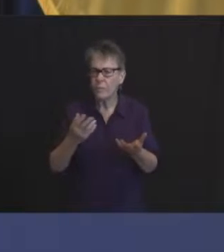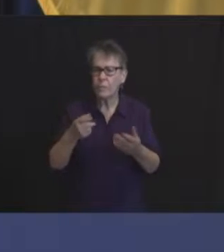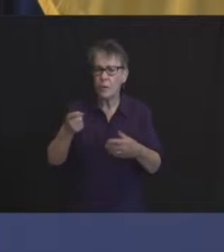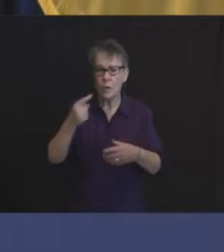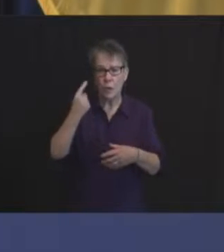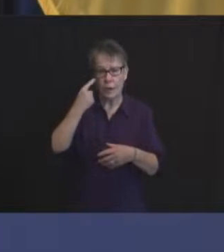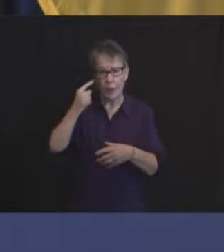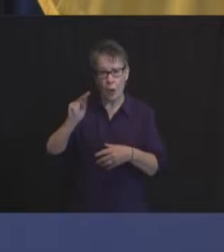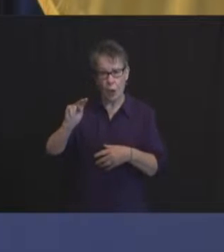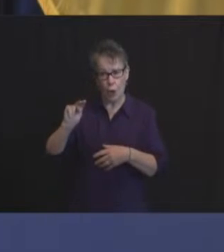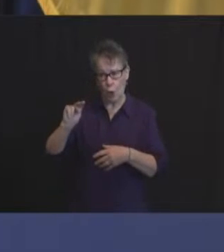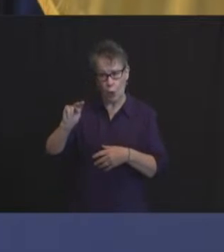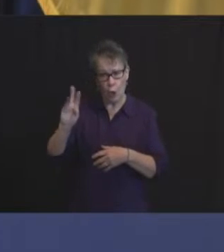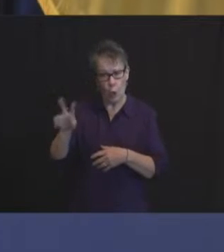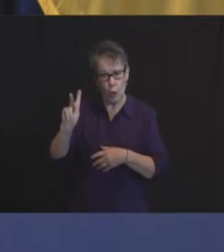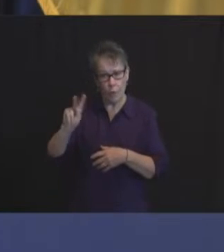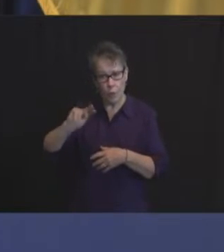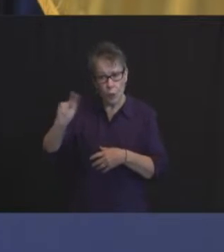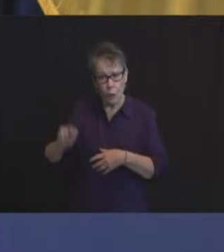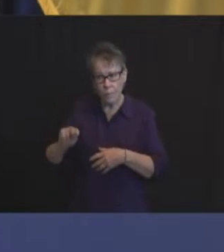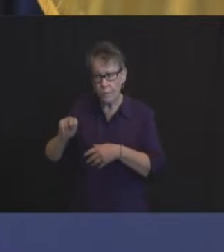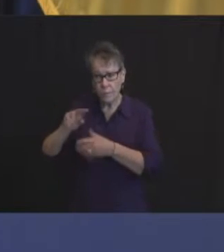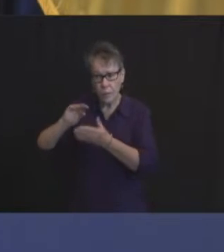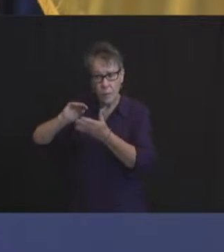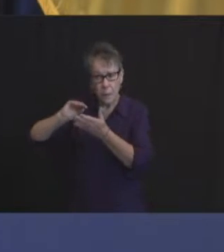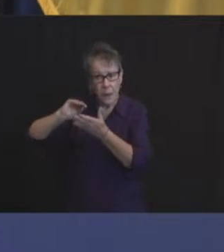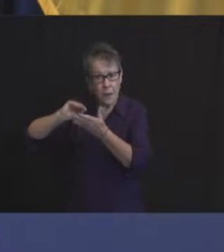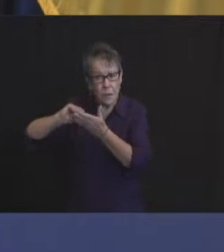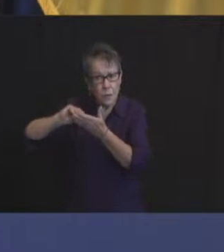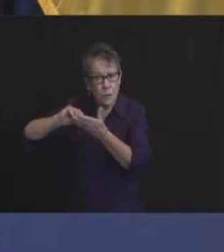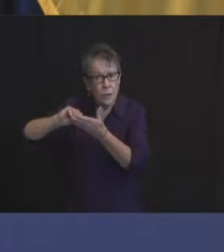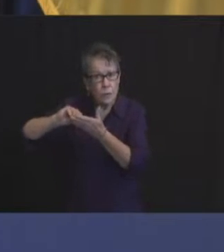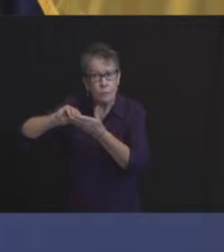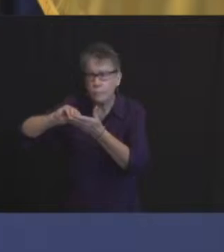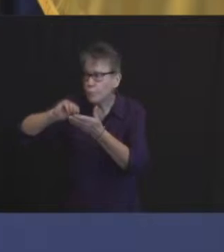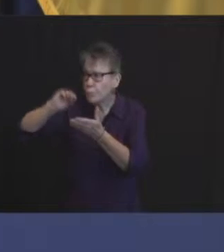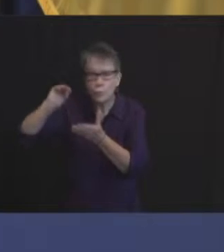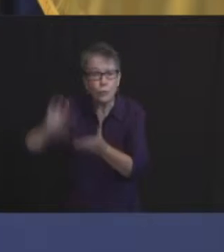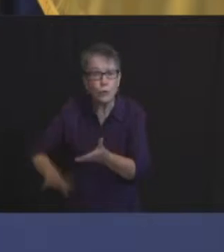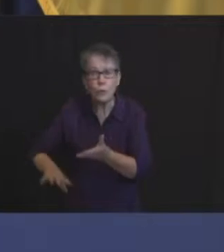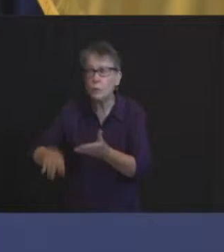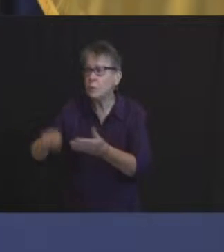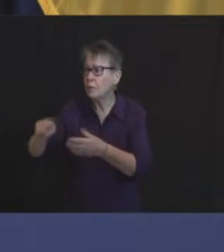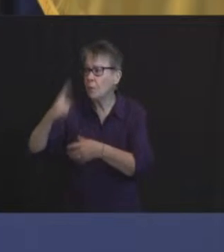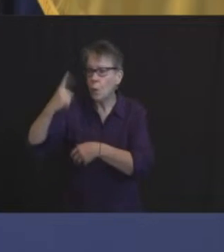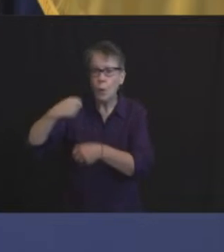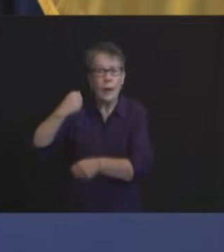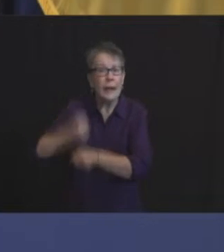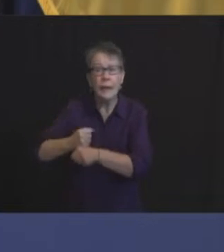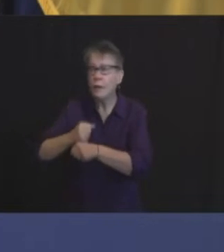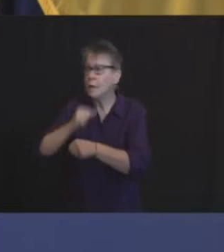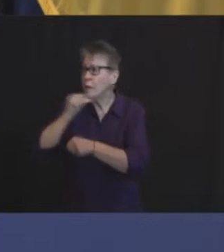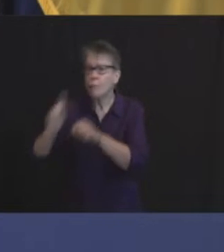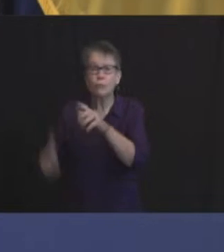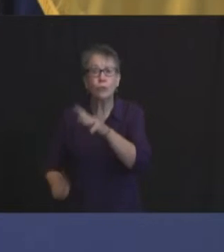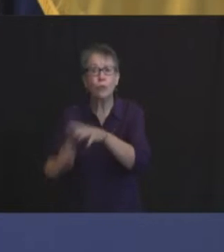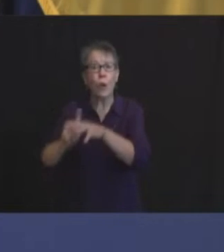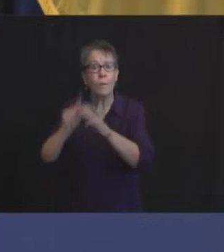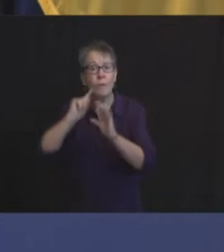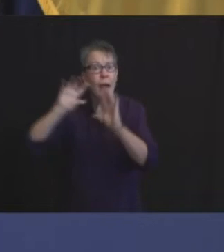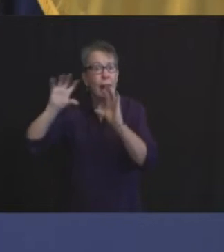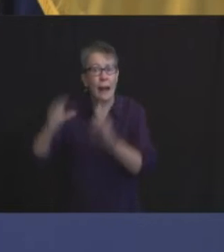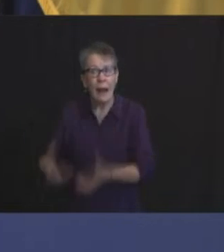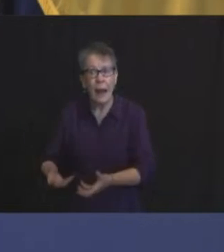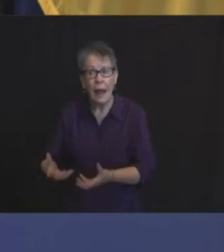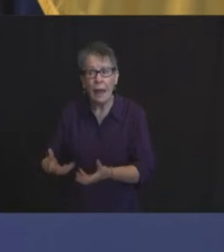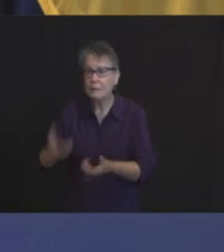opening until April seem premature to you? And on legal weed, after the deal with lawmakers fell apart on the cleanup bill Friday, will